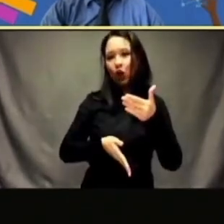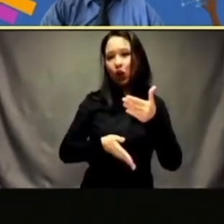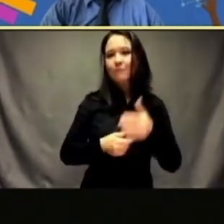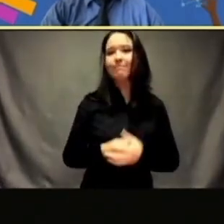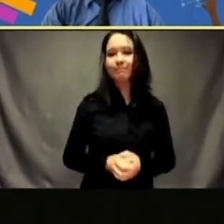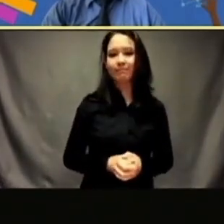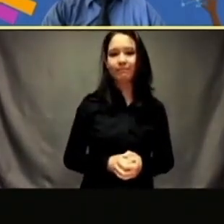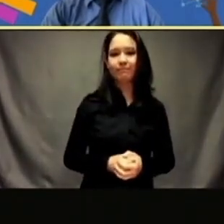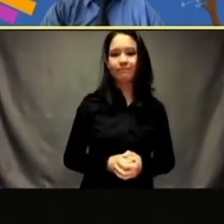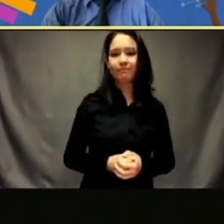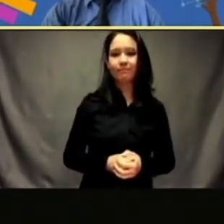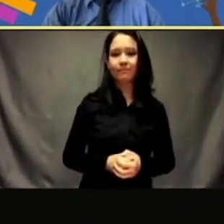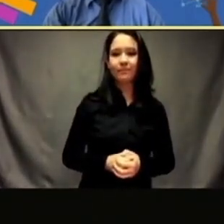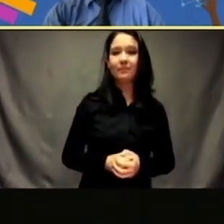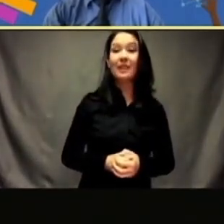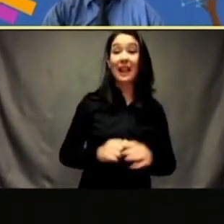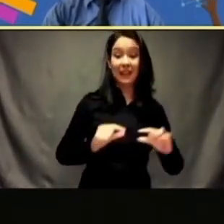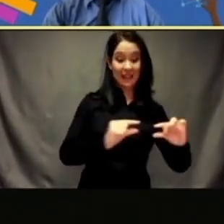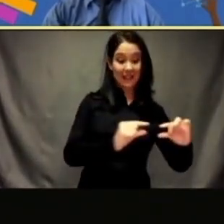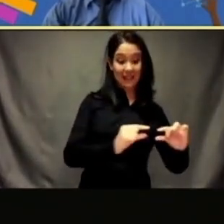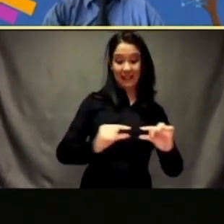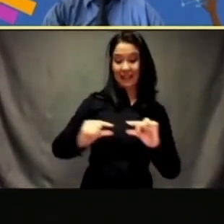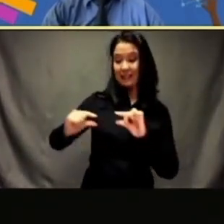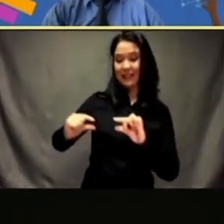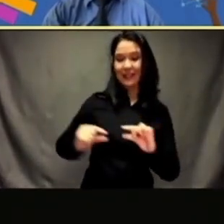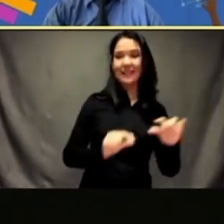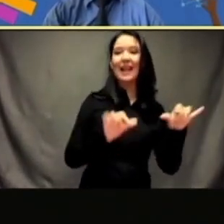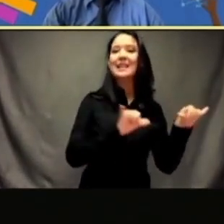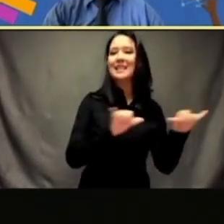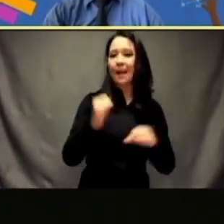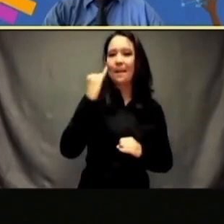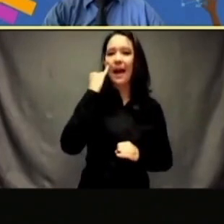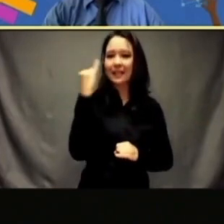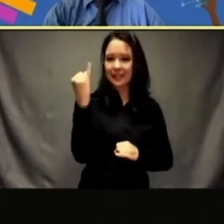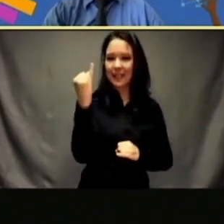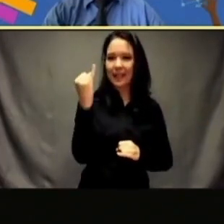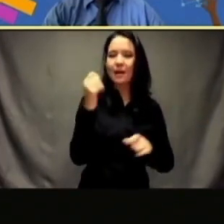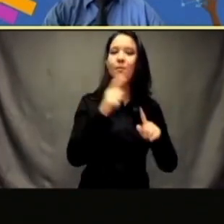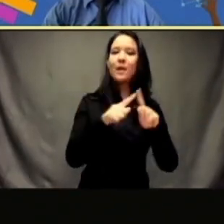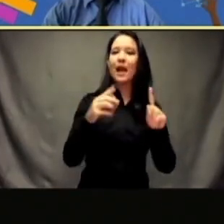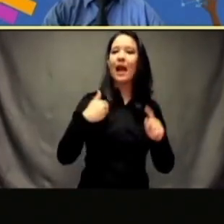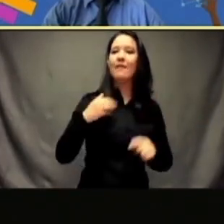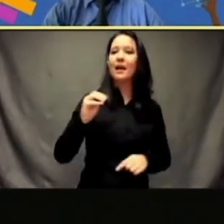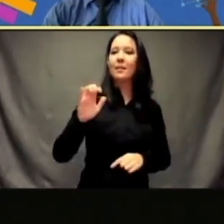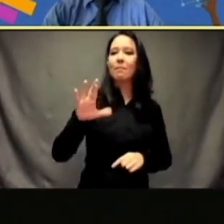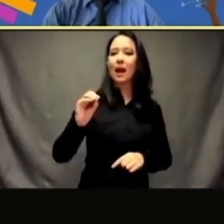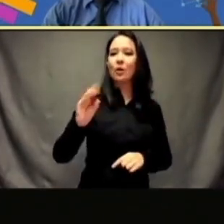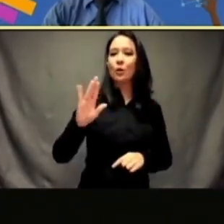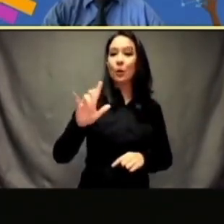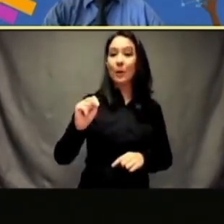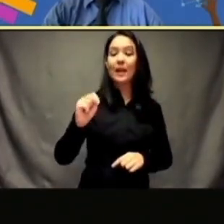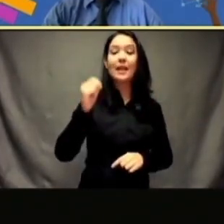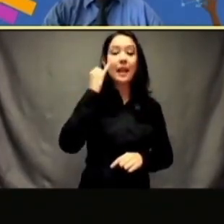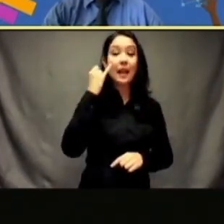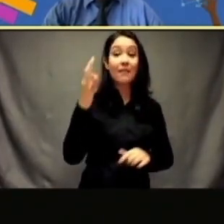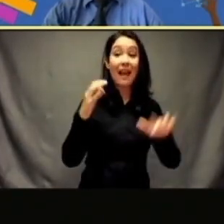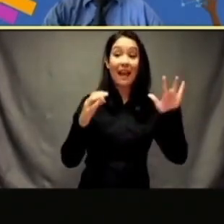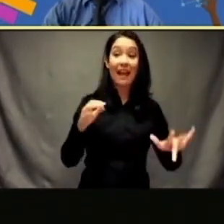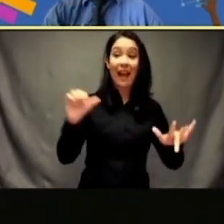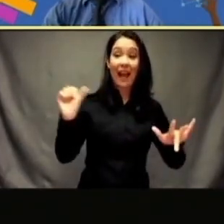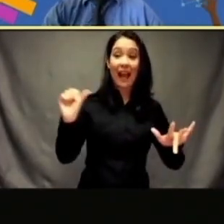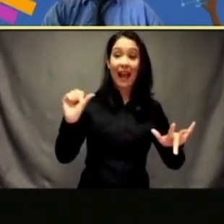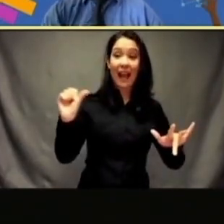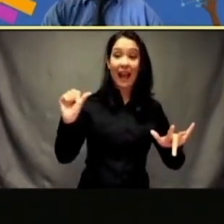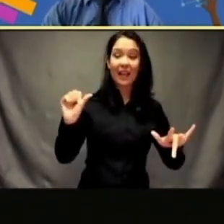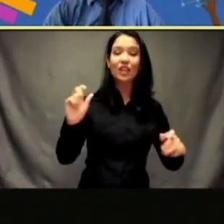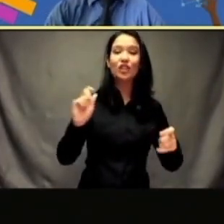Then we have the palette. The palette uses the same idea, but this one we have the microbit. So we're saying if button A is pressed, then we're going to